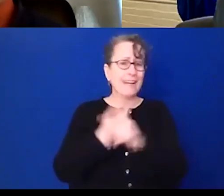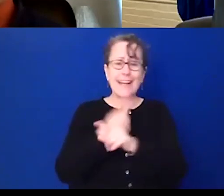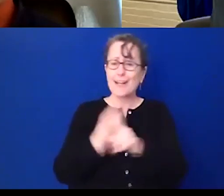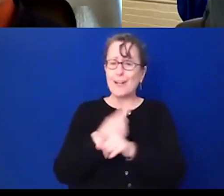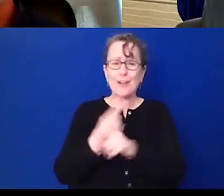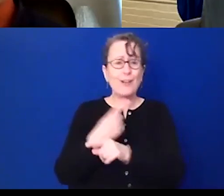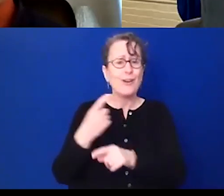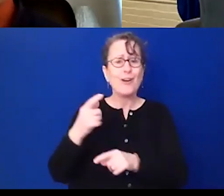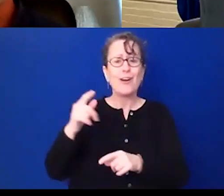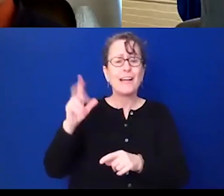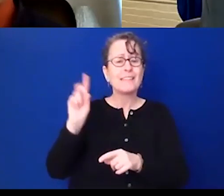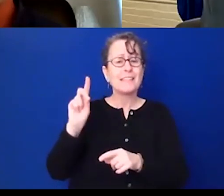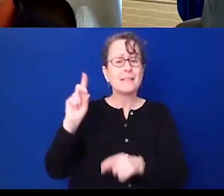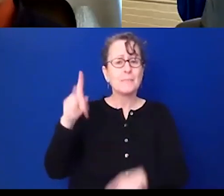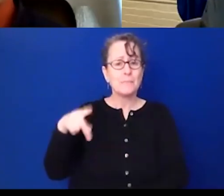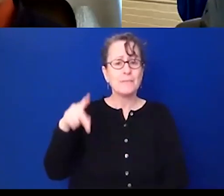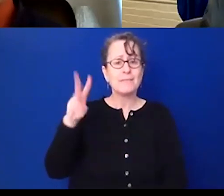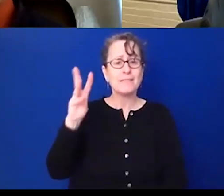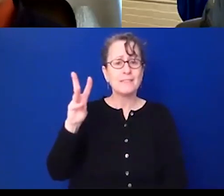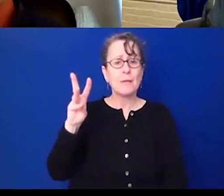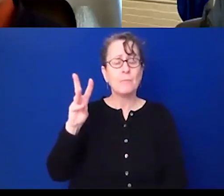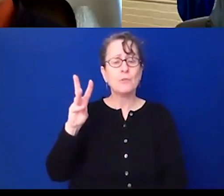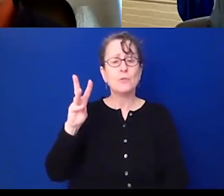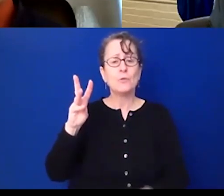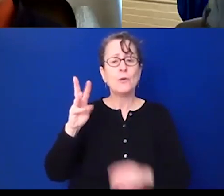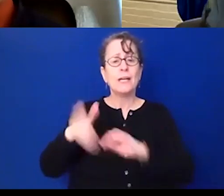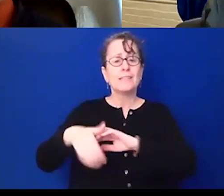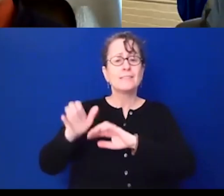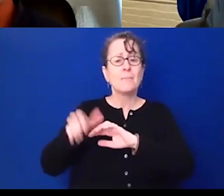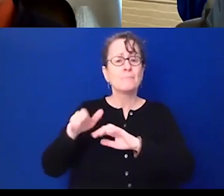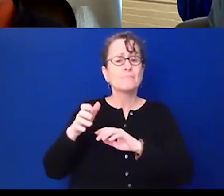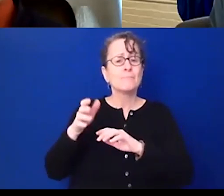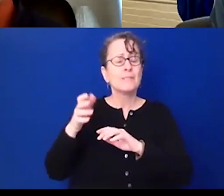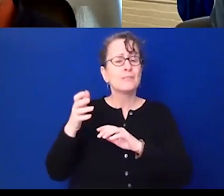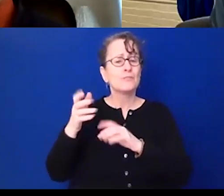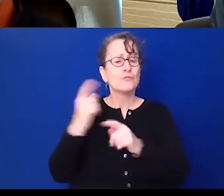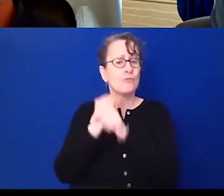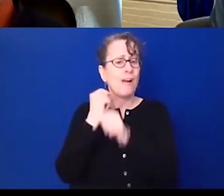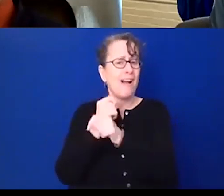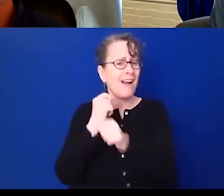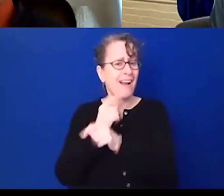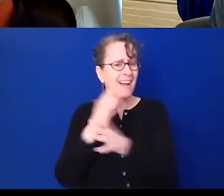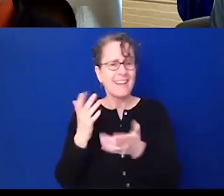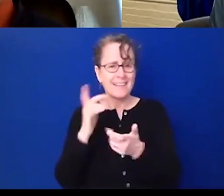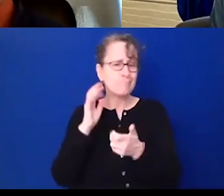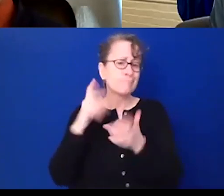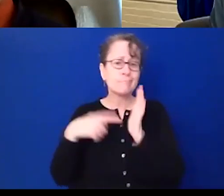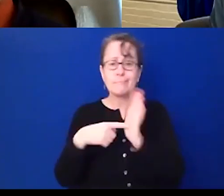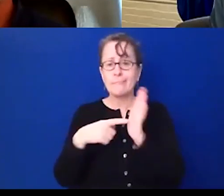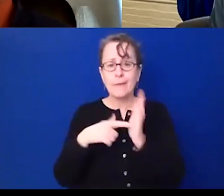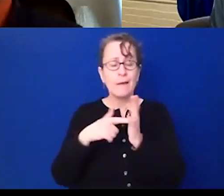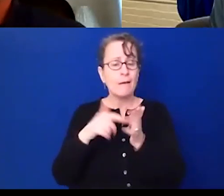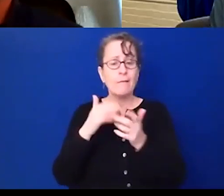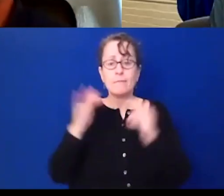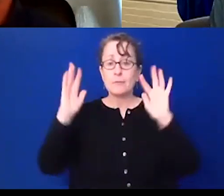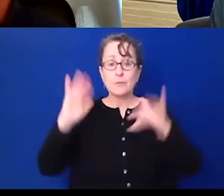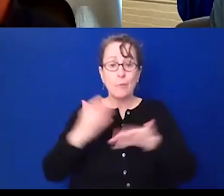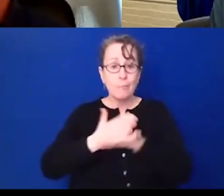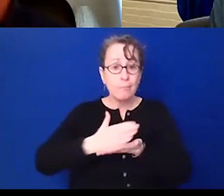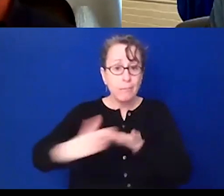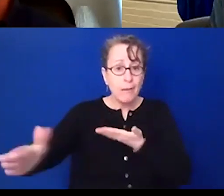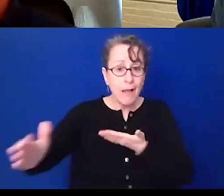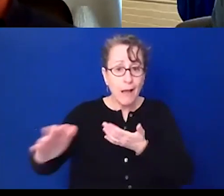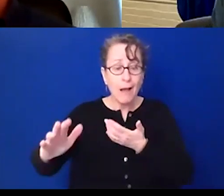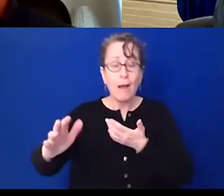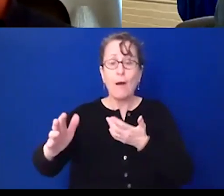They're used for plowing in the winter. In the summer, they're used for hauling gravel to the dirt roads for